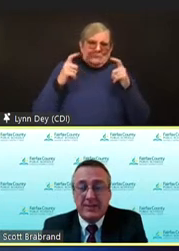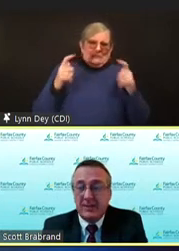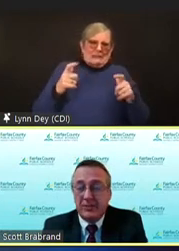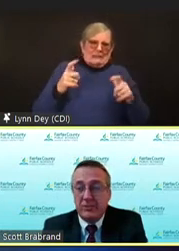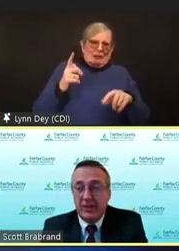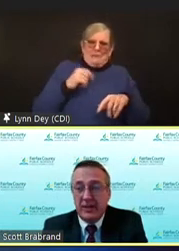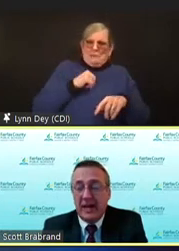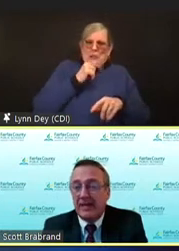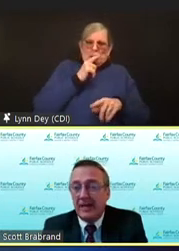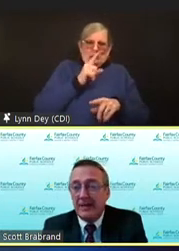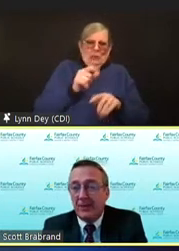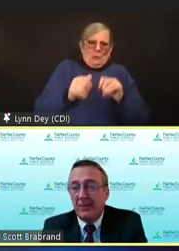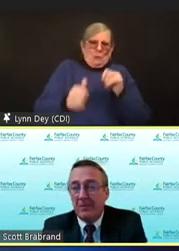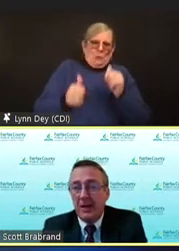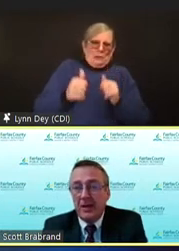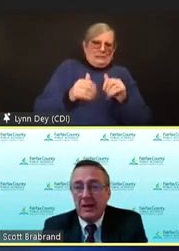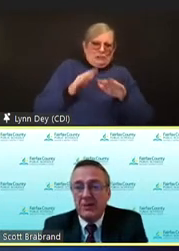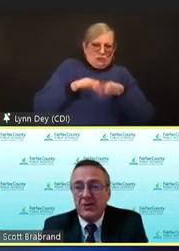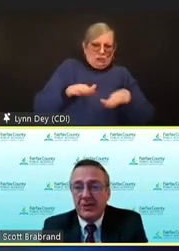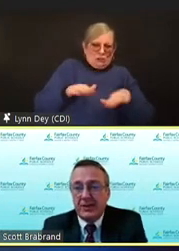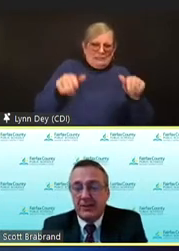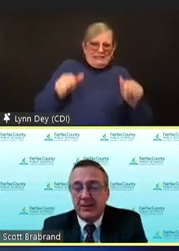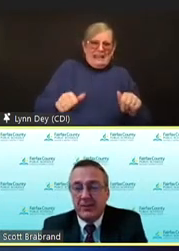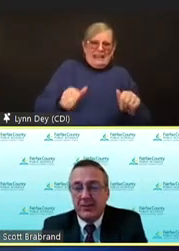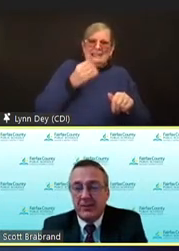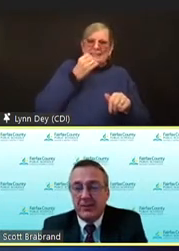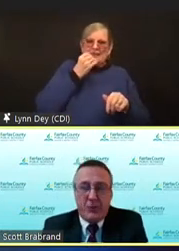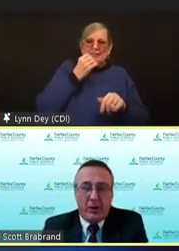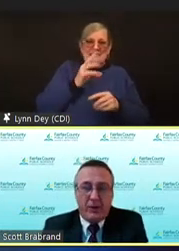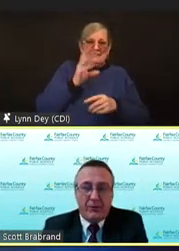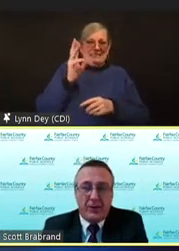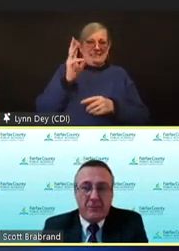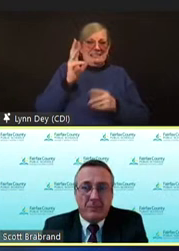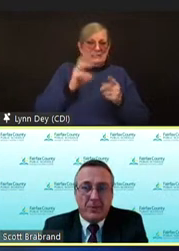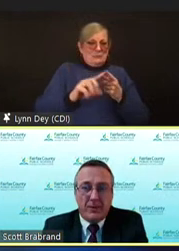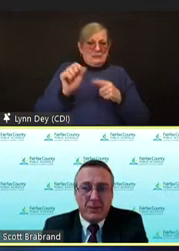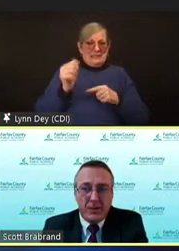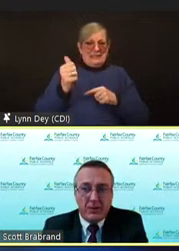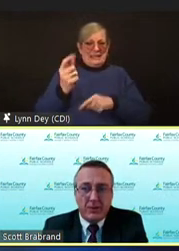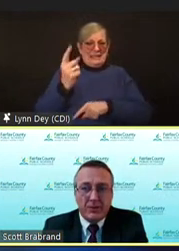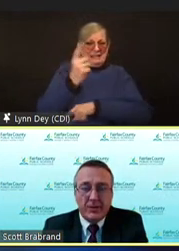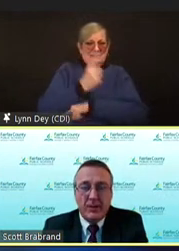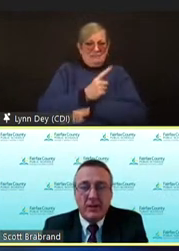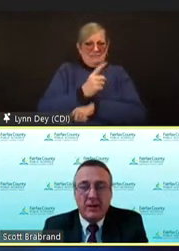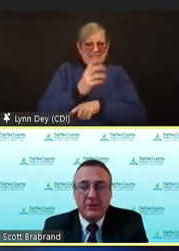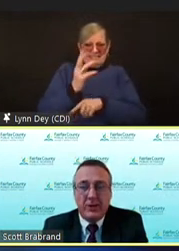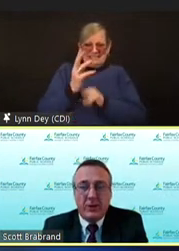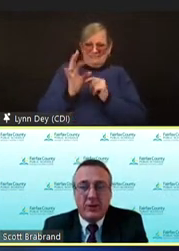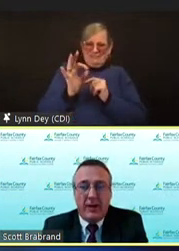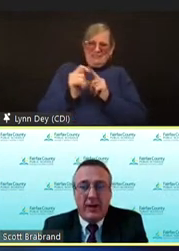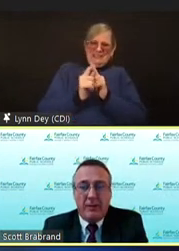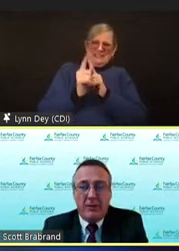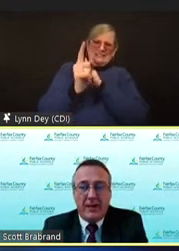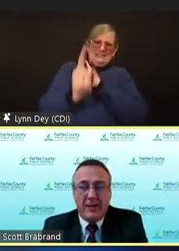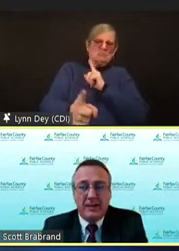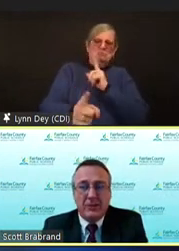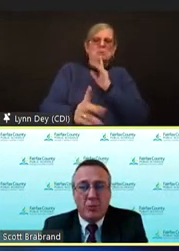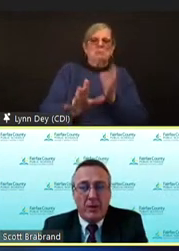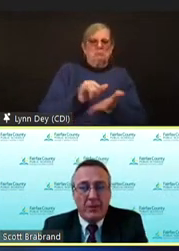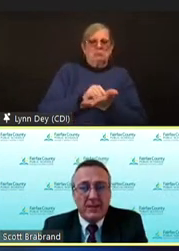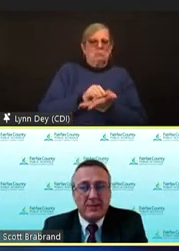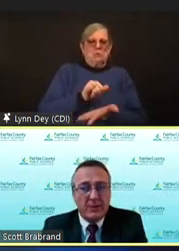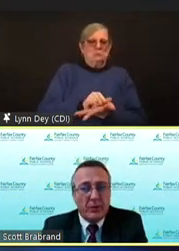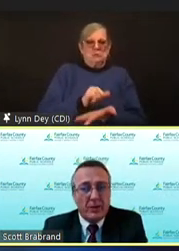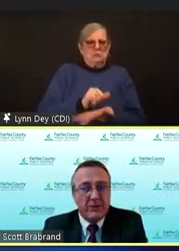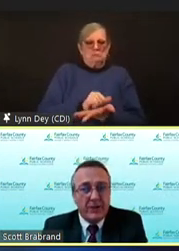day 6 through 10 and keep them 6 feet apart from their peers. So that is the